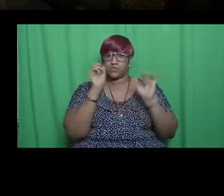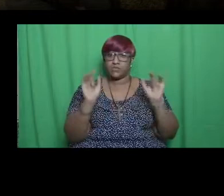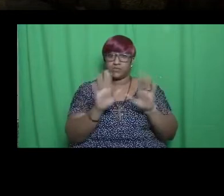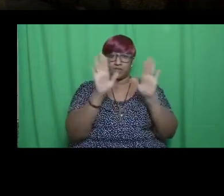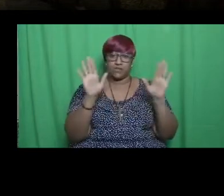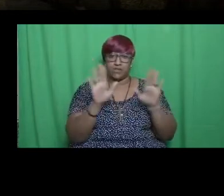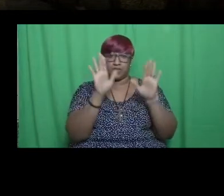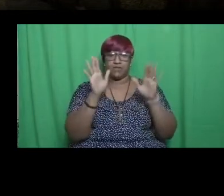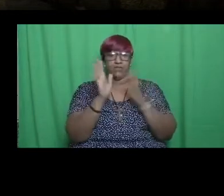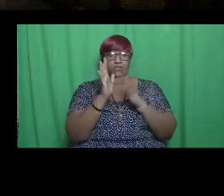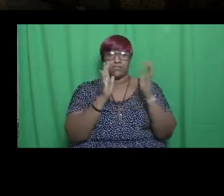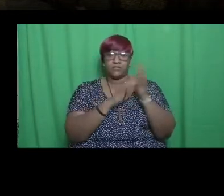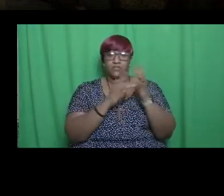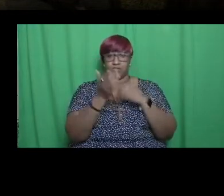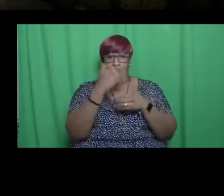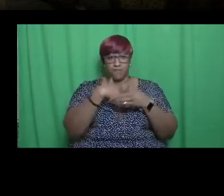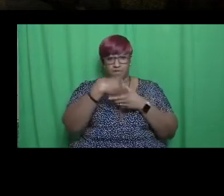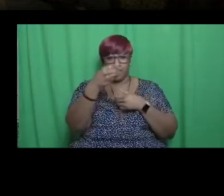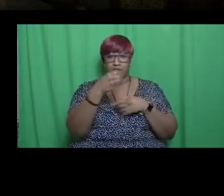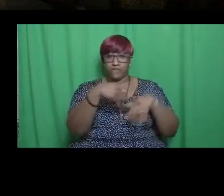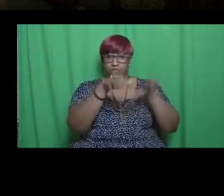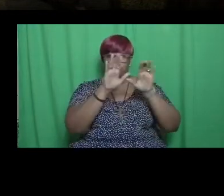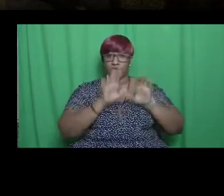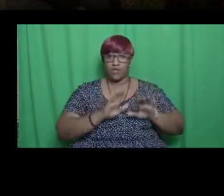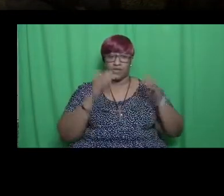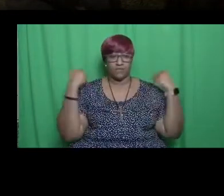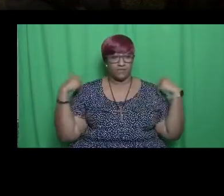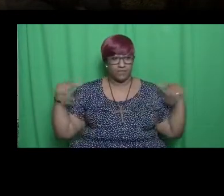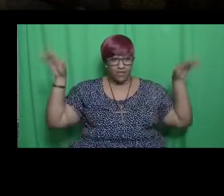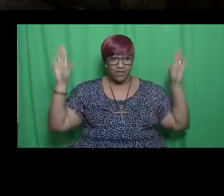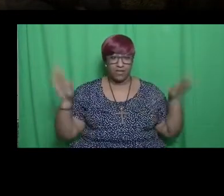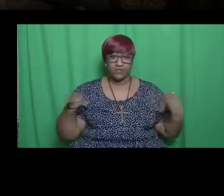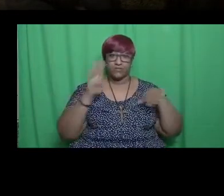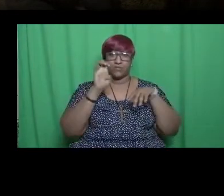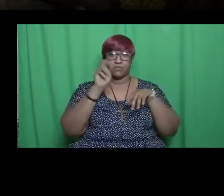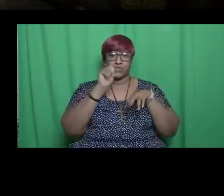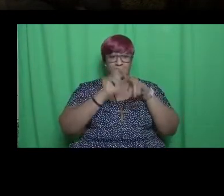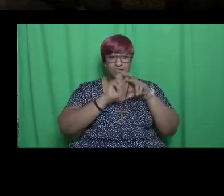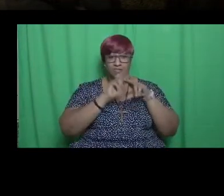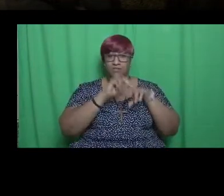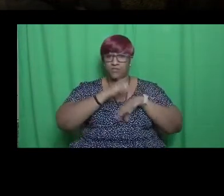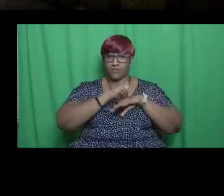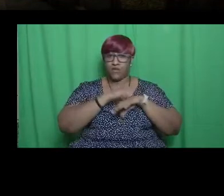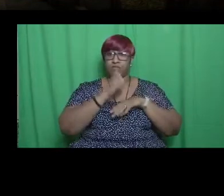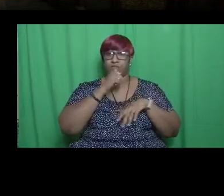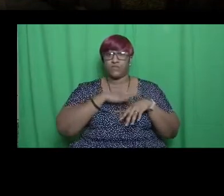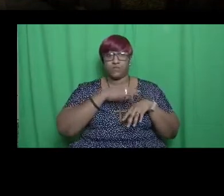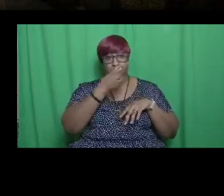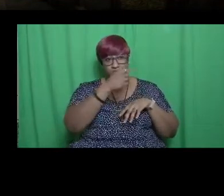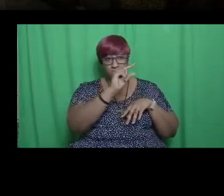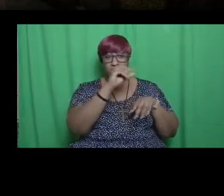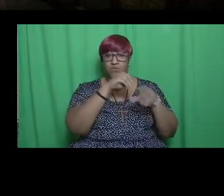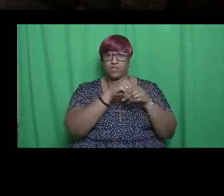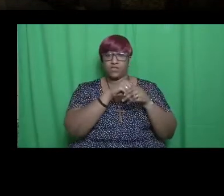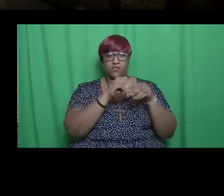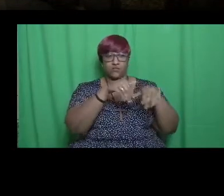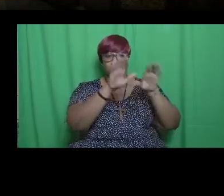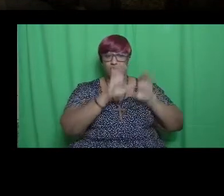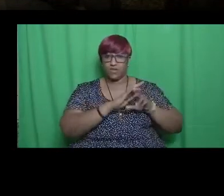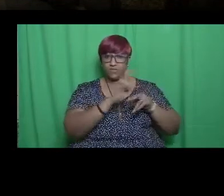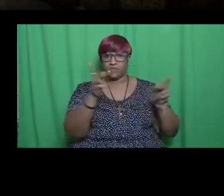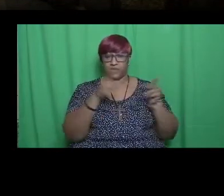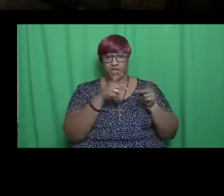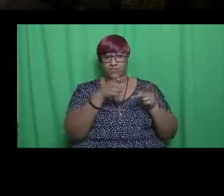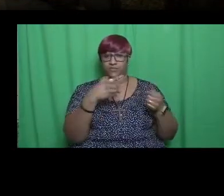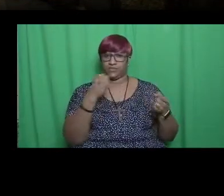This was the first day of the week. Now, Jesus had come up from the tomb. The angels had been sitting on the stone. The women had gone to the tomb. They were startled.